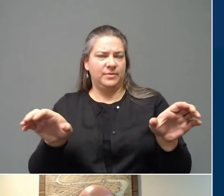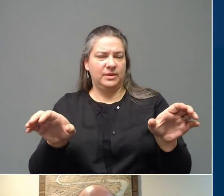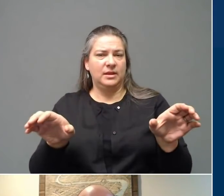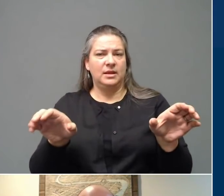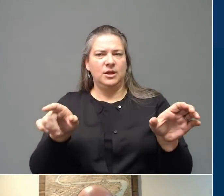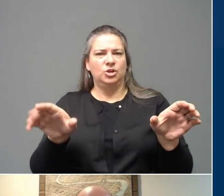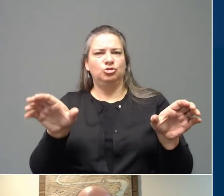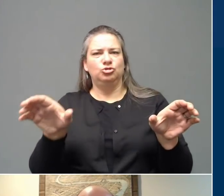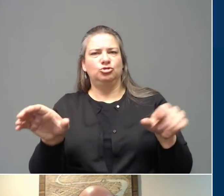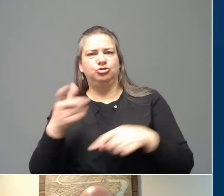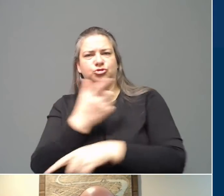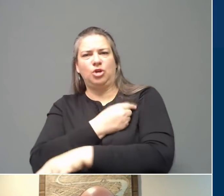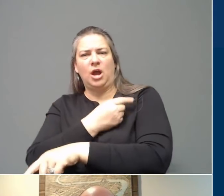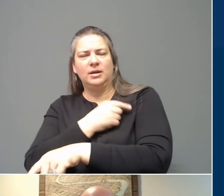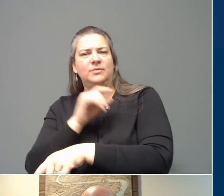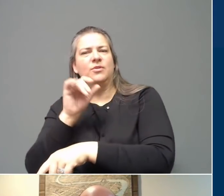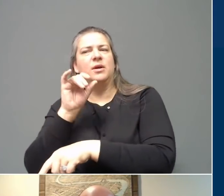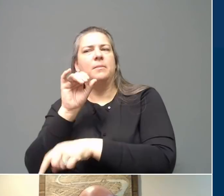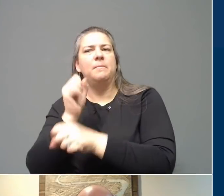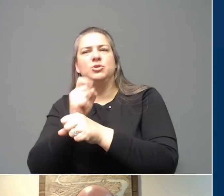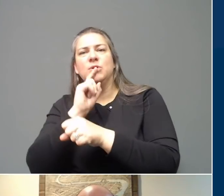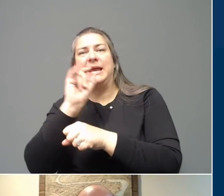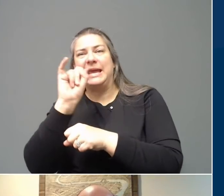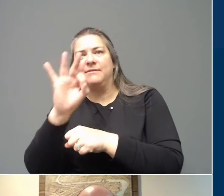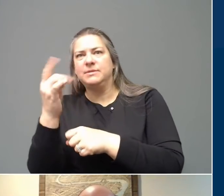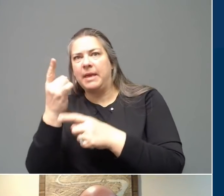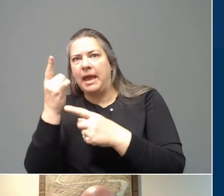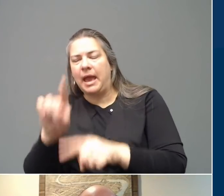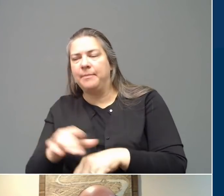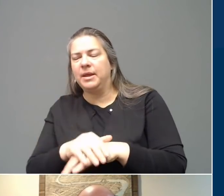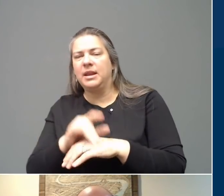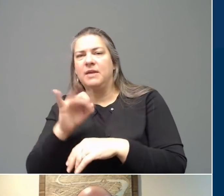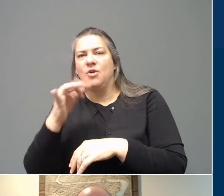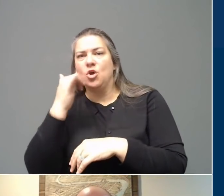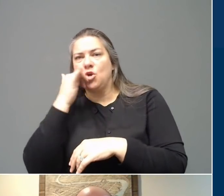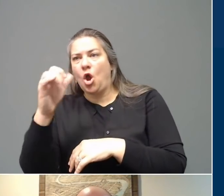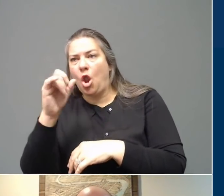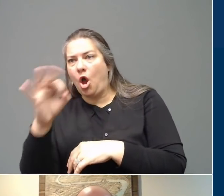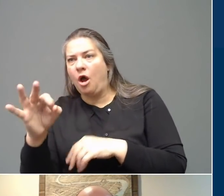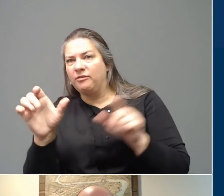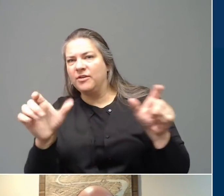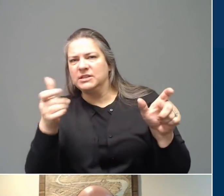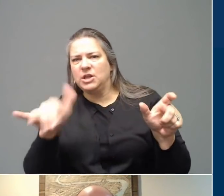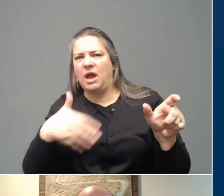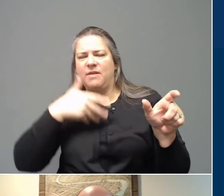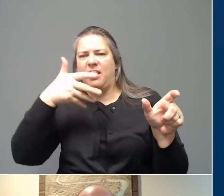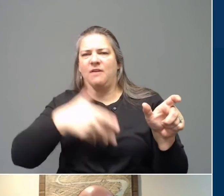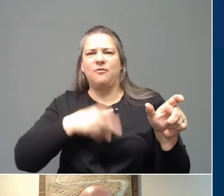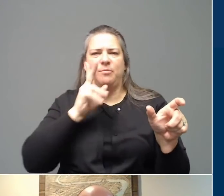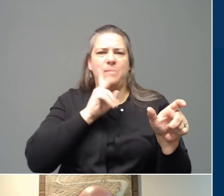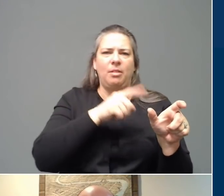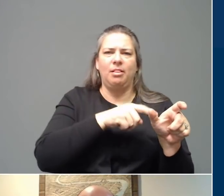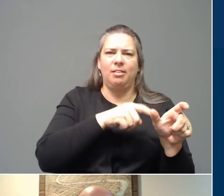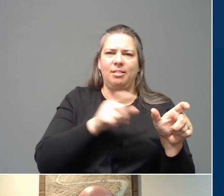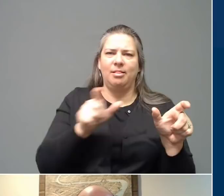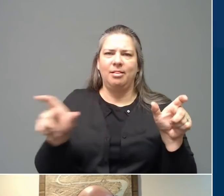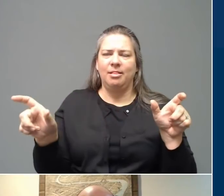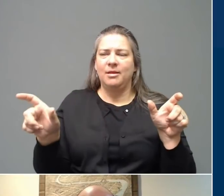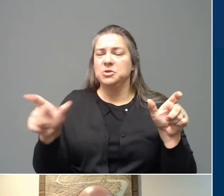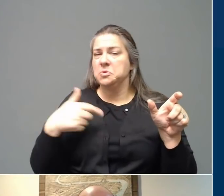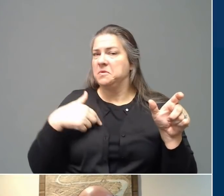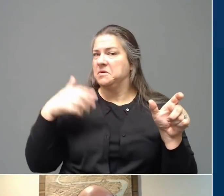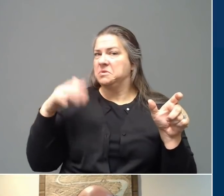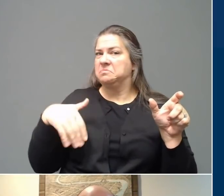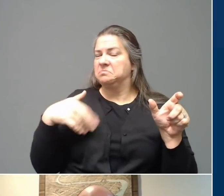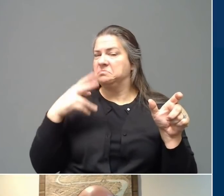call outs that they have enough staffing. A note with that is we have not seen any significant call outs or reactions